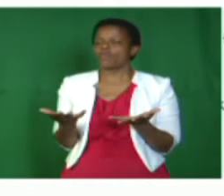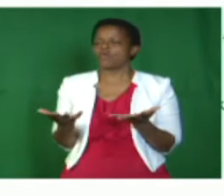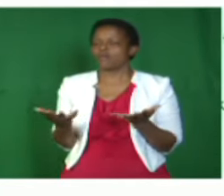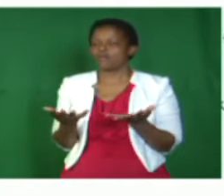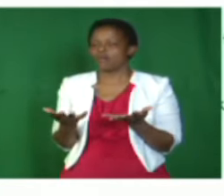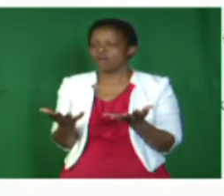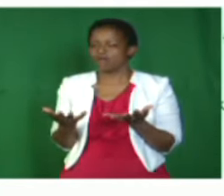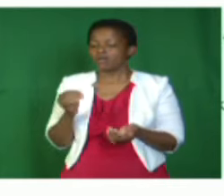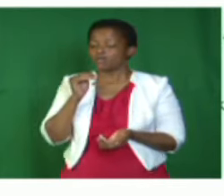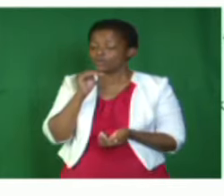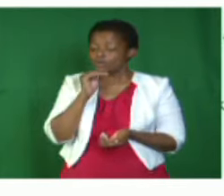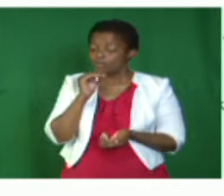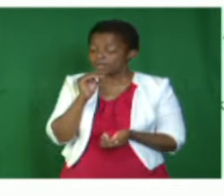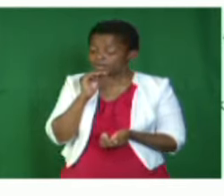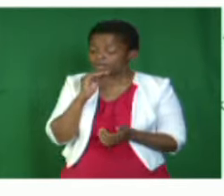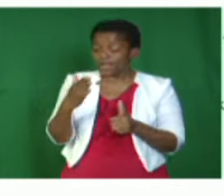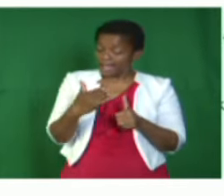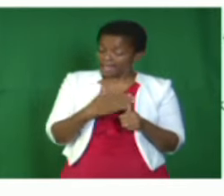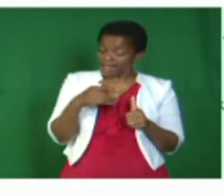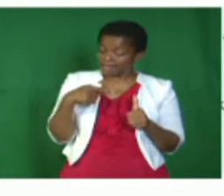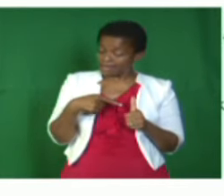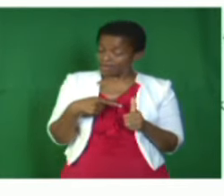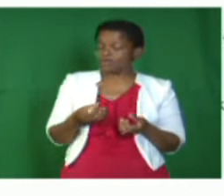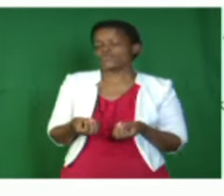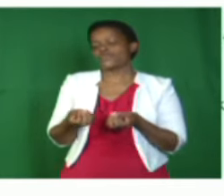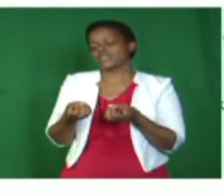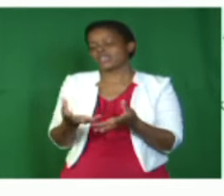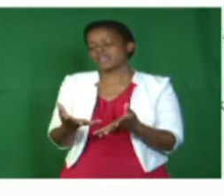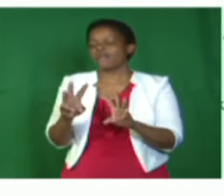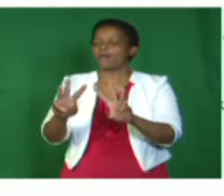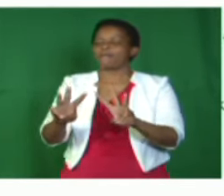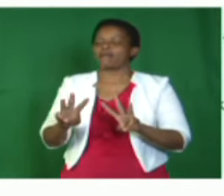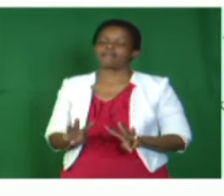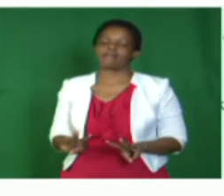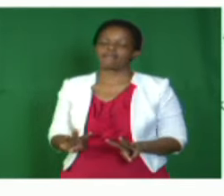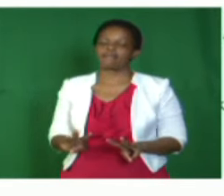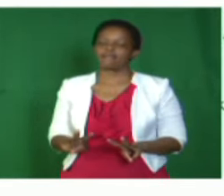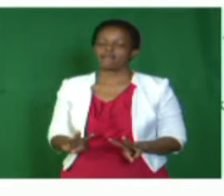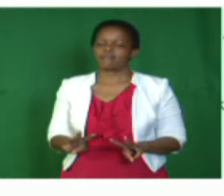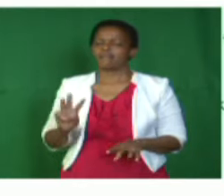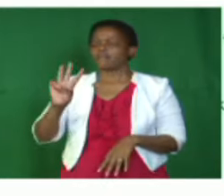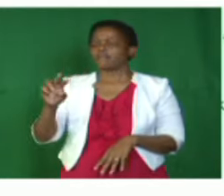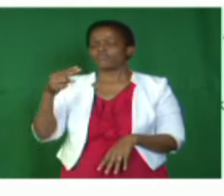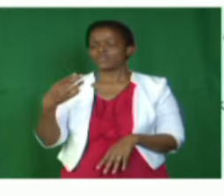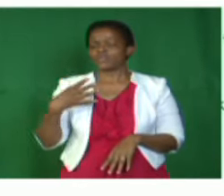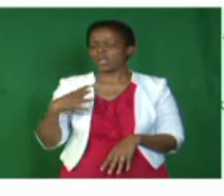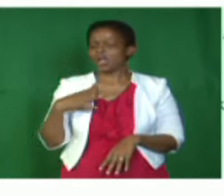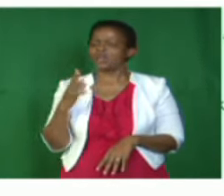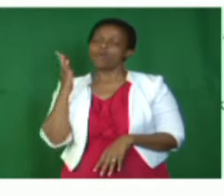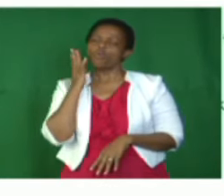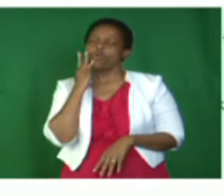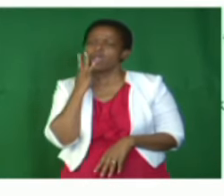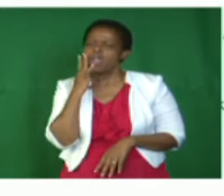normally require you to specifically give a location. Others would be when, wanting you to show us